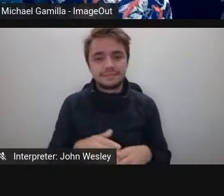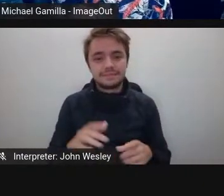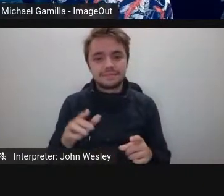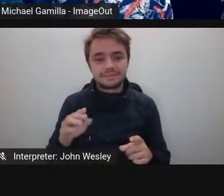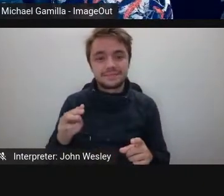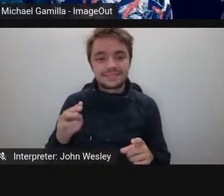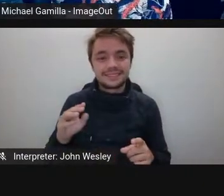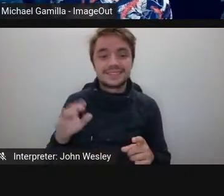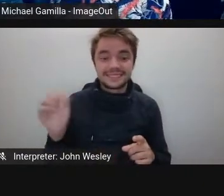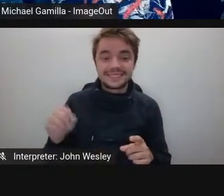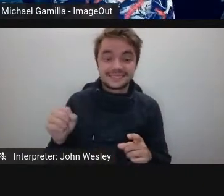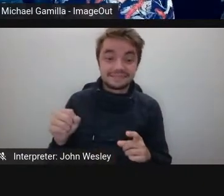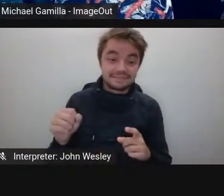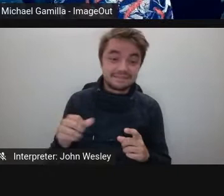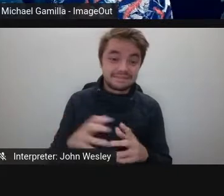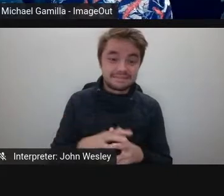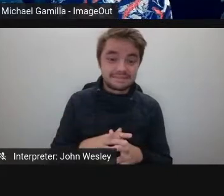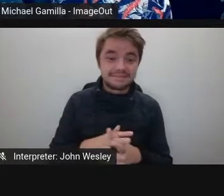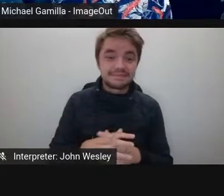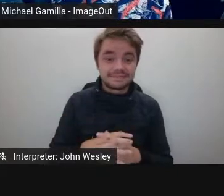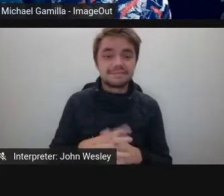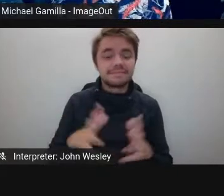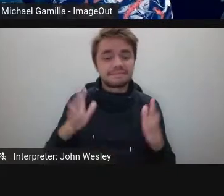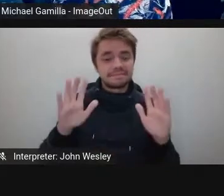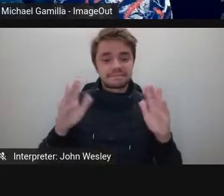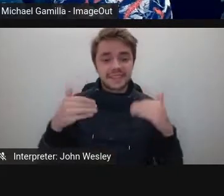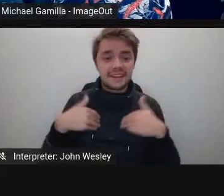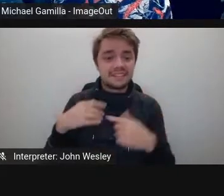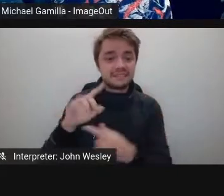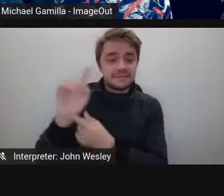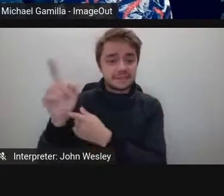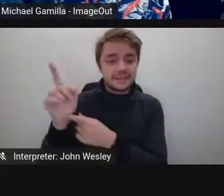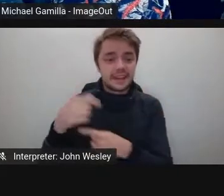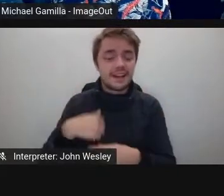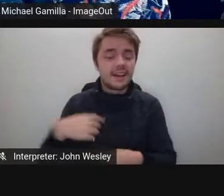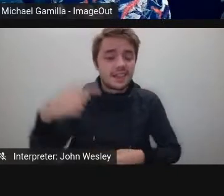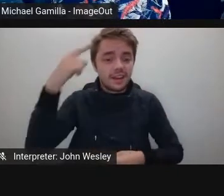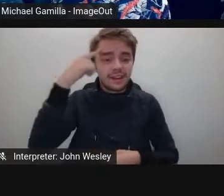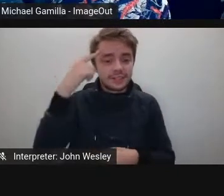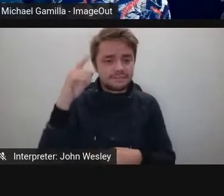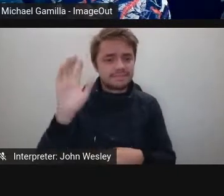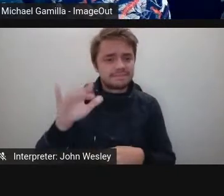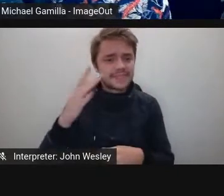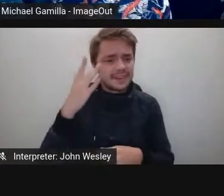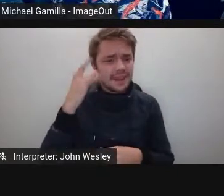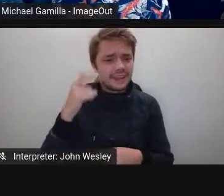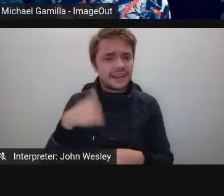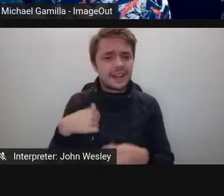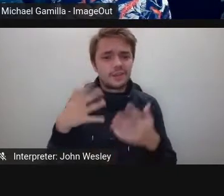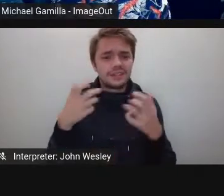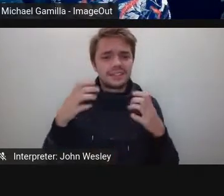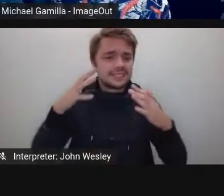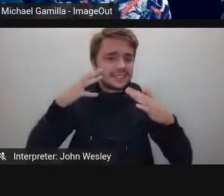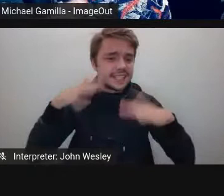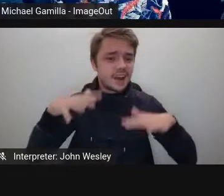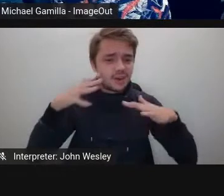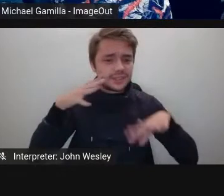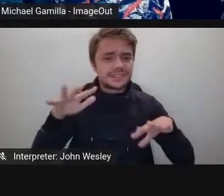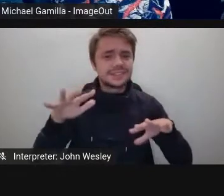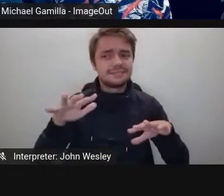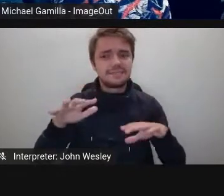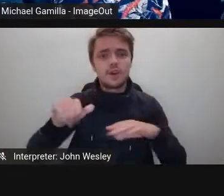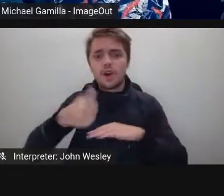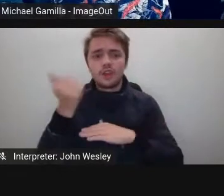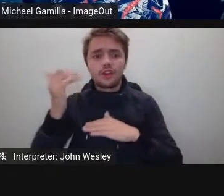But actually, there came a point when I thought, you know, why would I want to sound something other than who